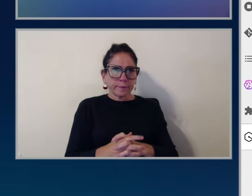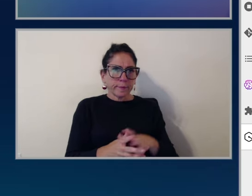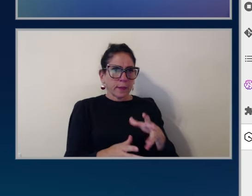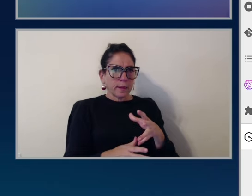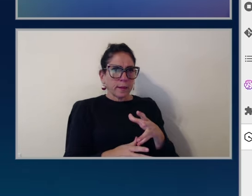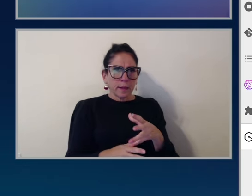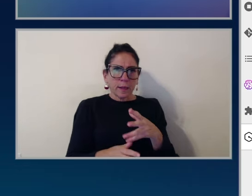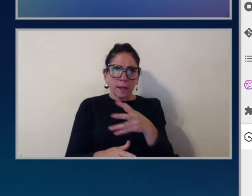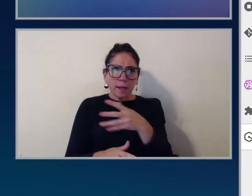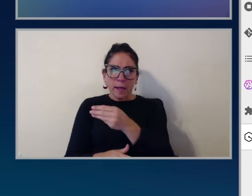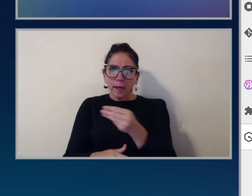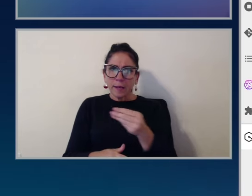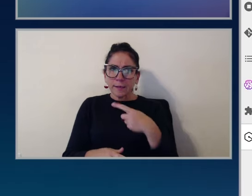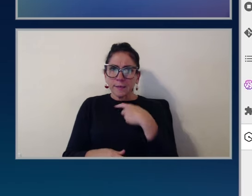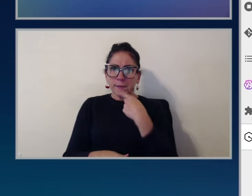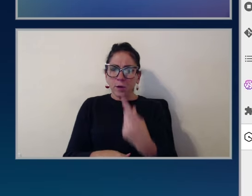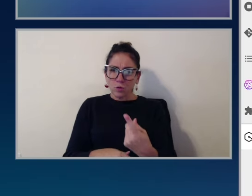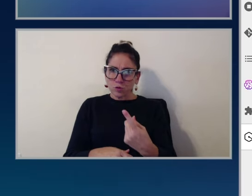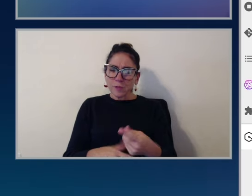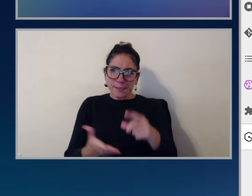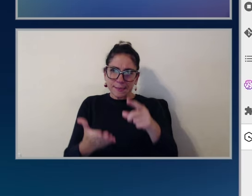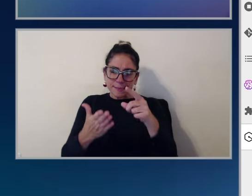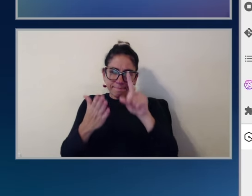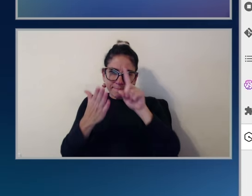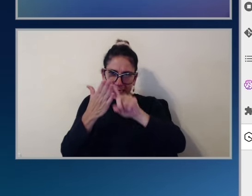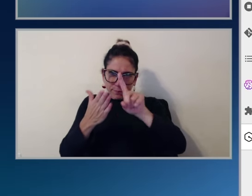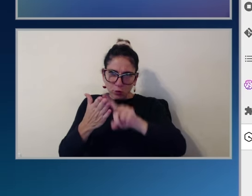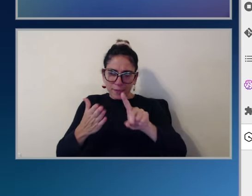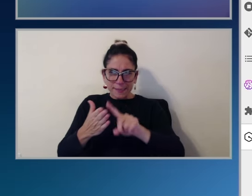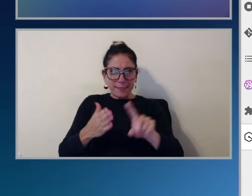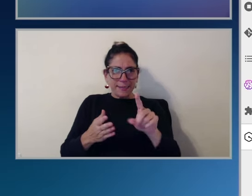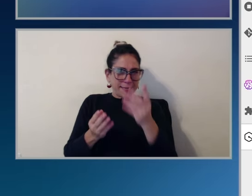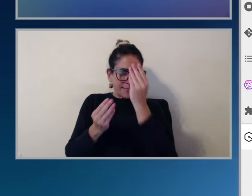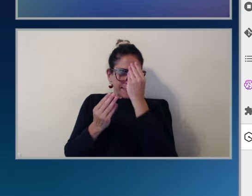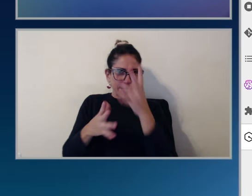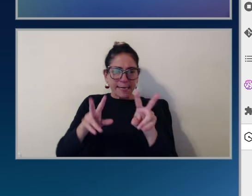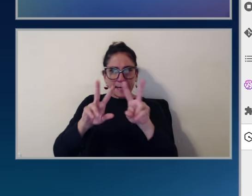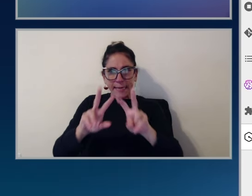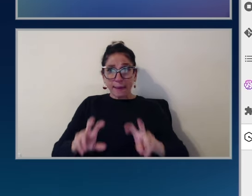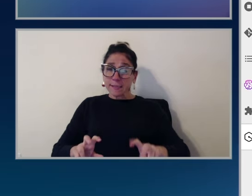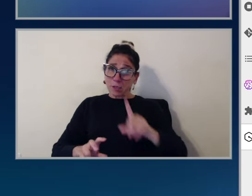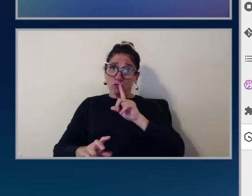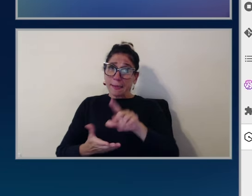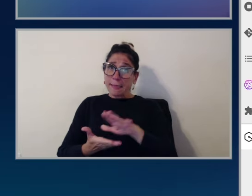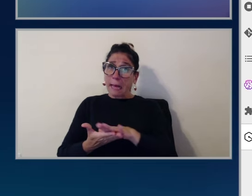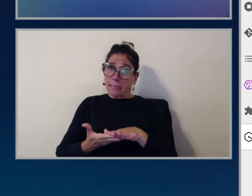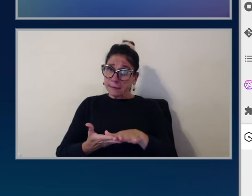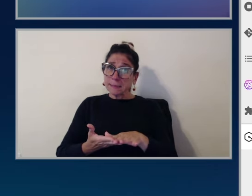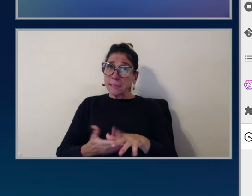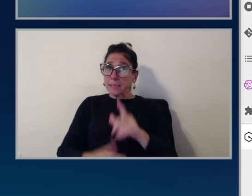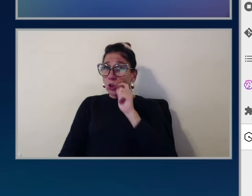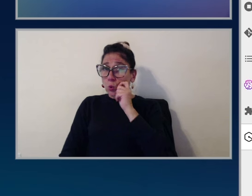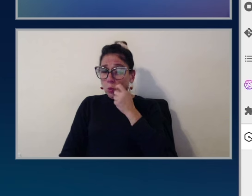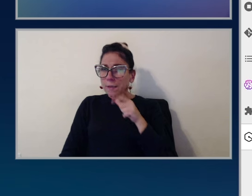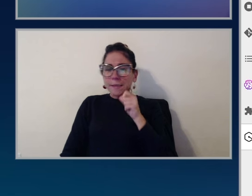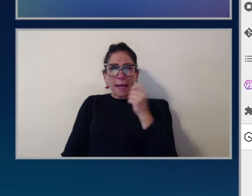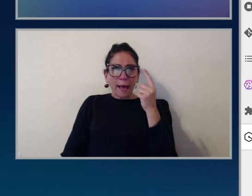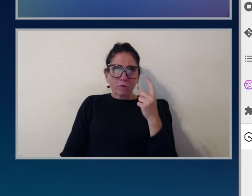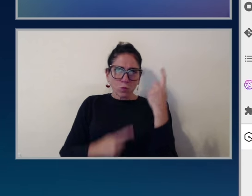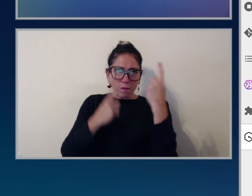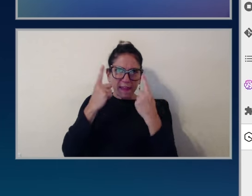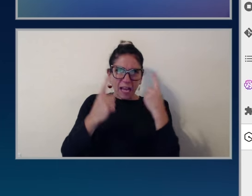too, performs exploratory data analysis. Yeah. That's what EDA is. That's really nice. That's cool. And I didn't have to think about any of